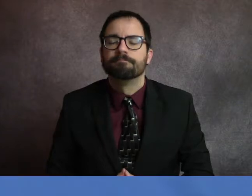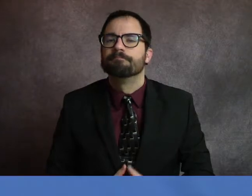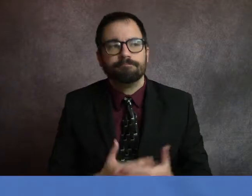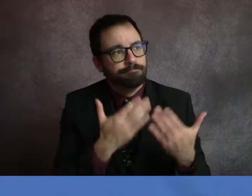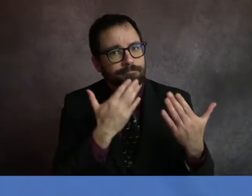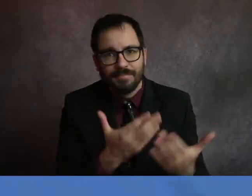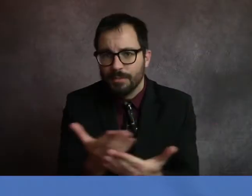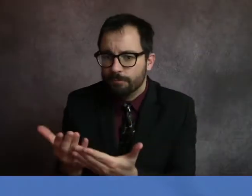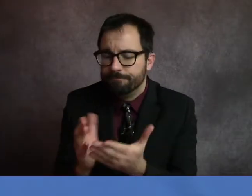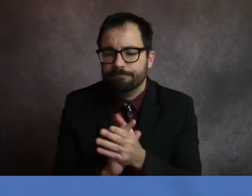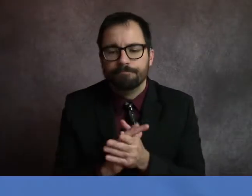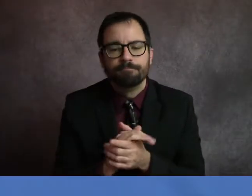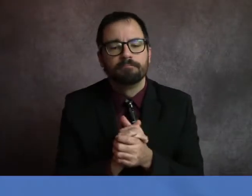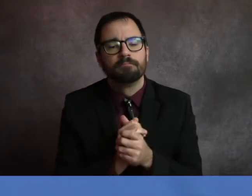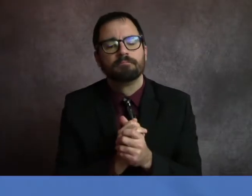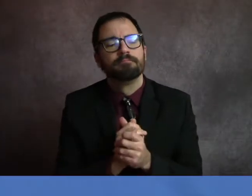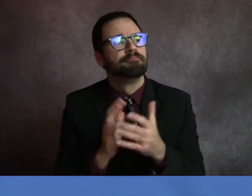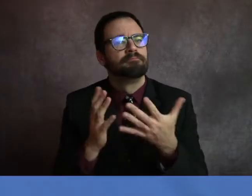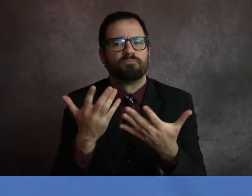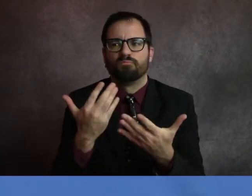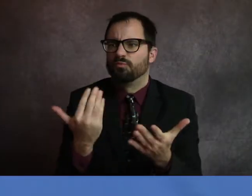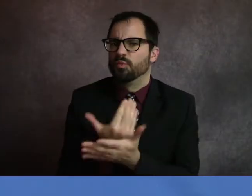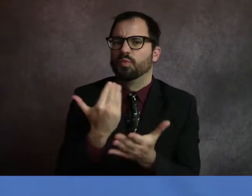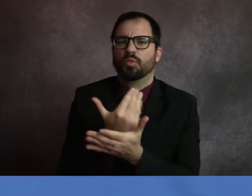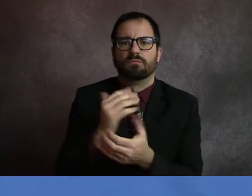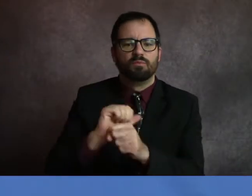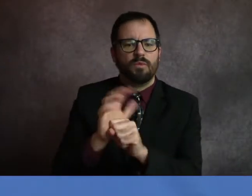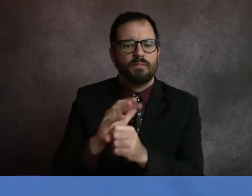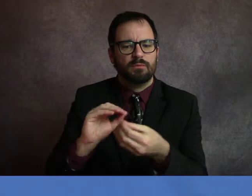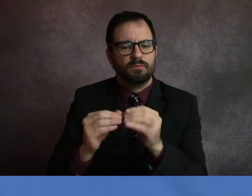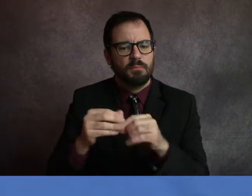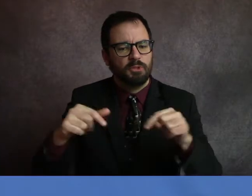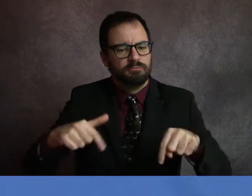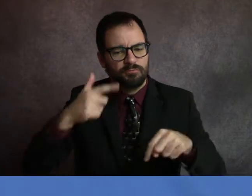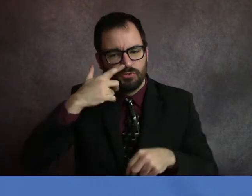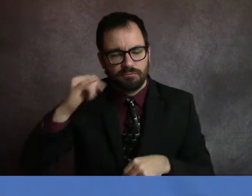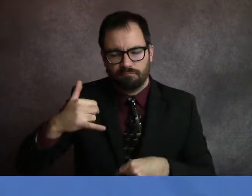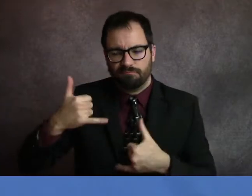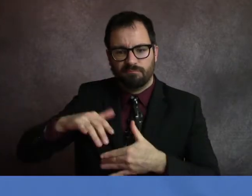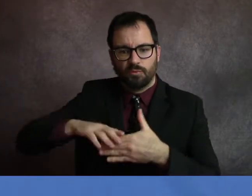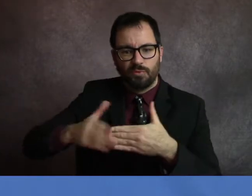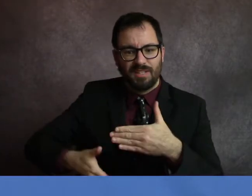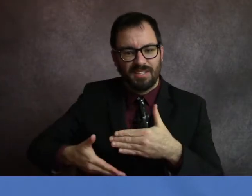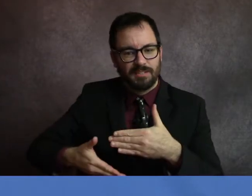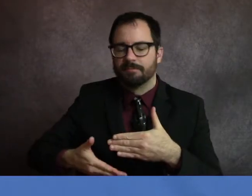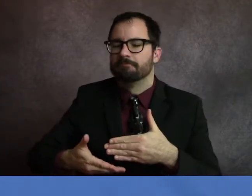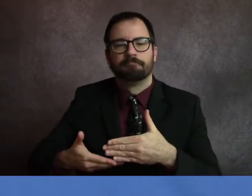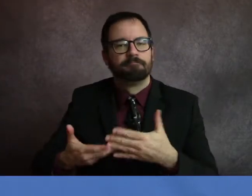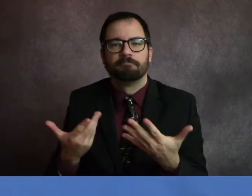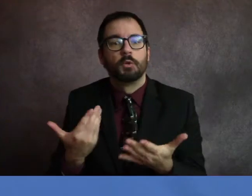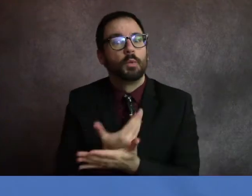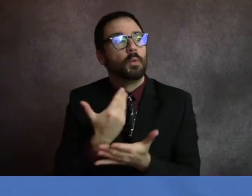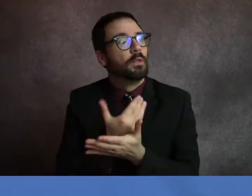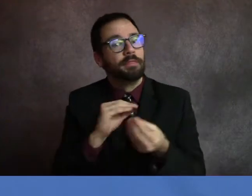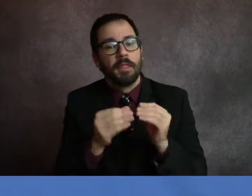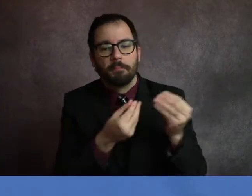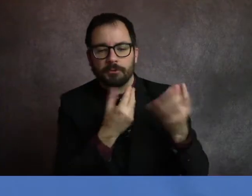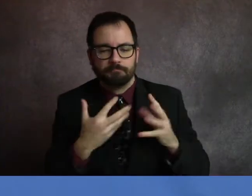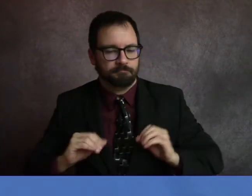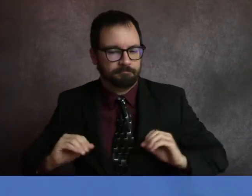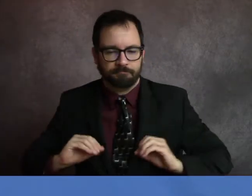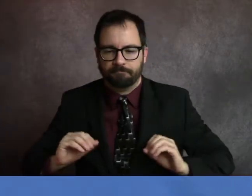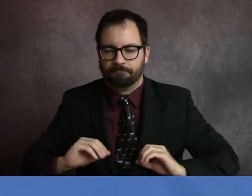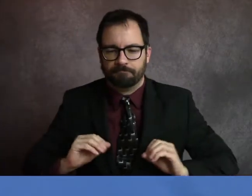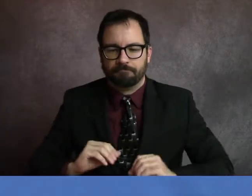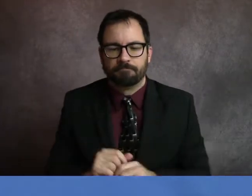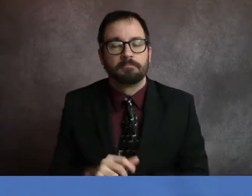The latest, thank you. The latest COVID-19 numbers, these are weekend numbers. We don't have any new numbers. We do have new